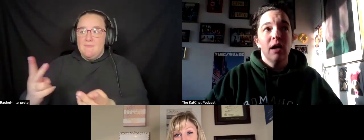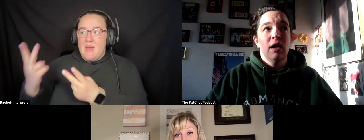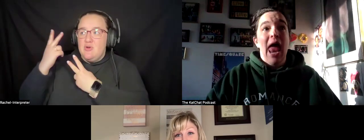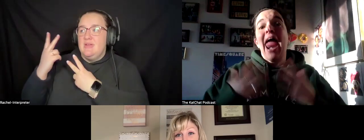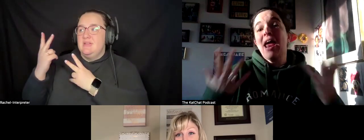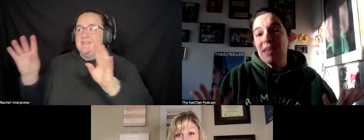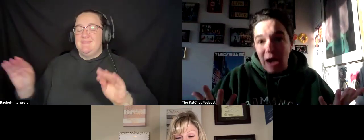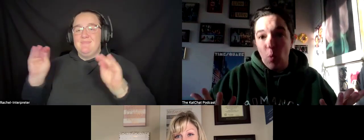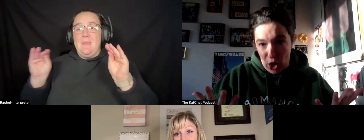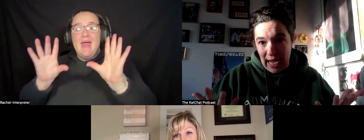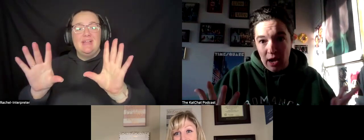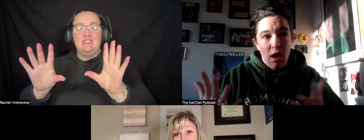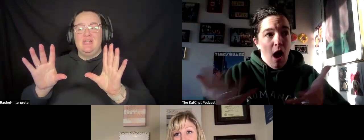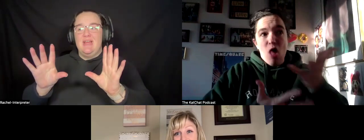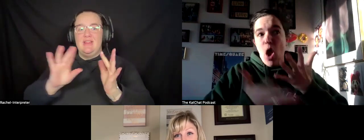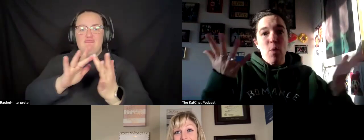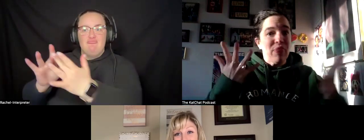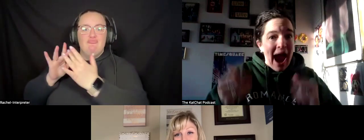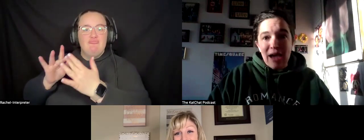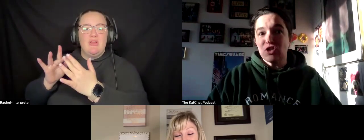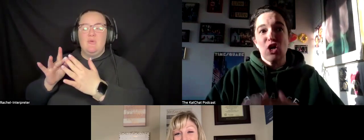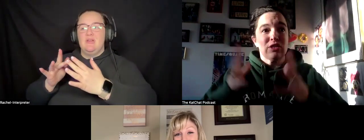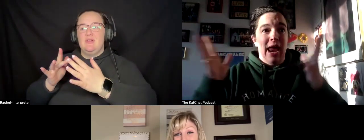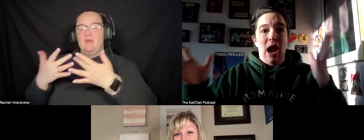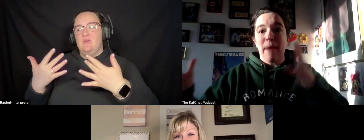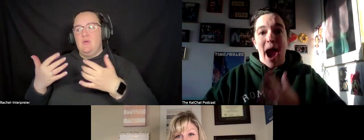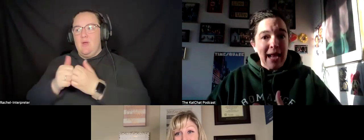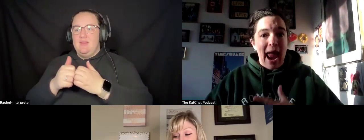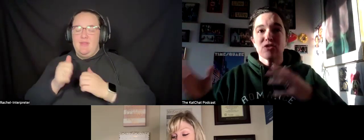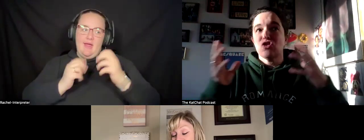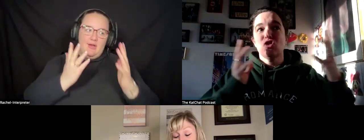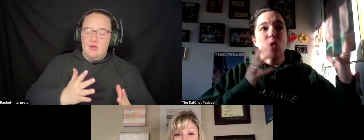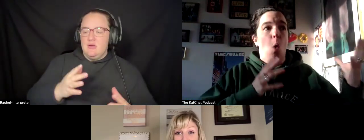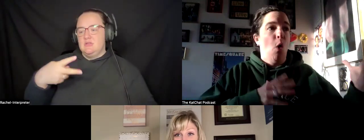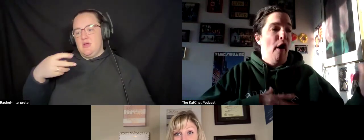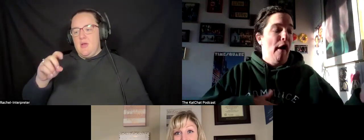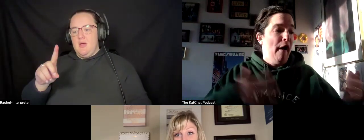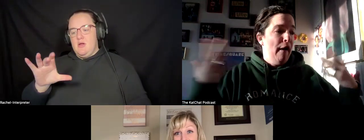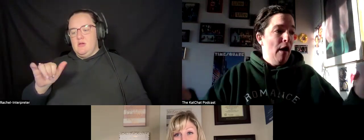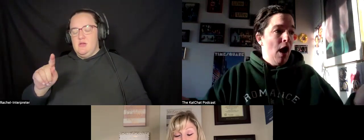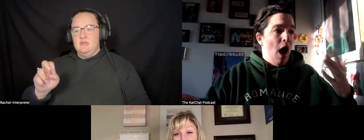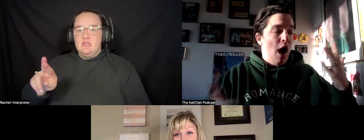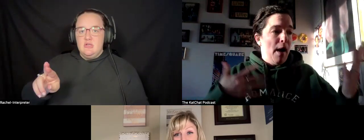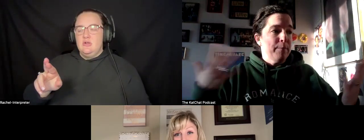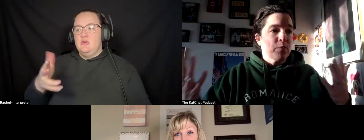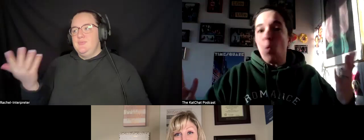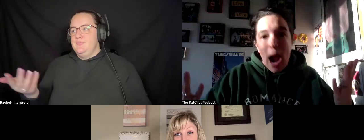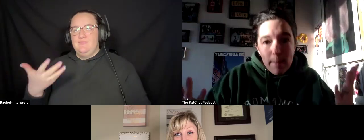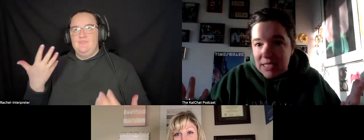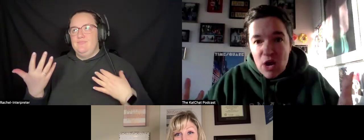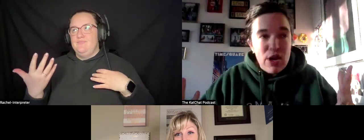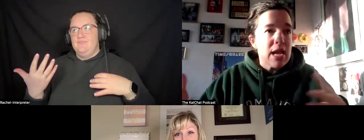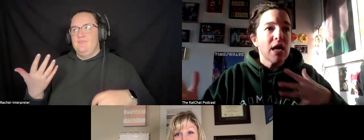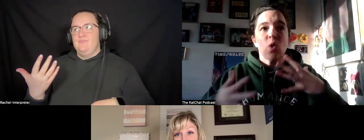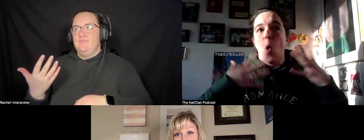magic, and networking, along with the actors and podcasters or